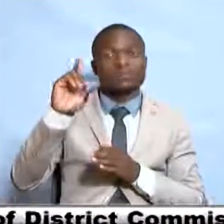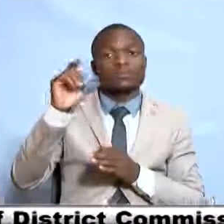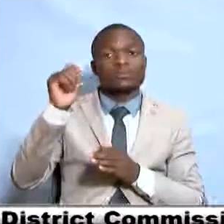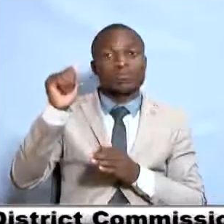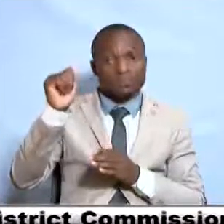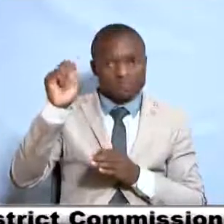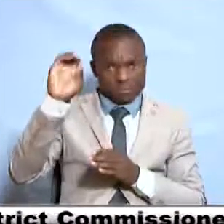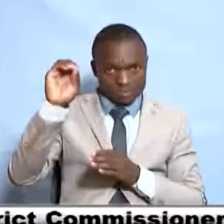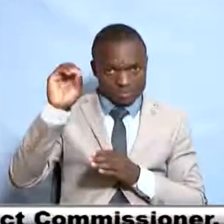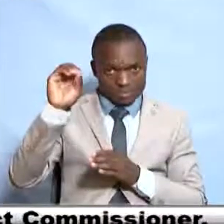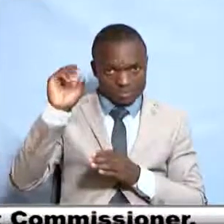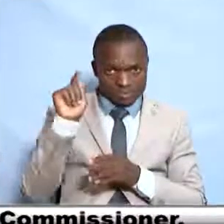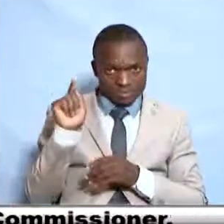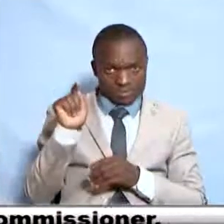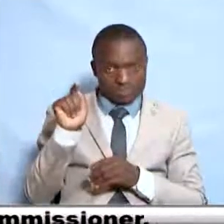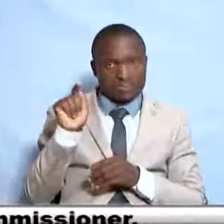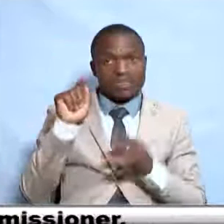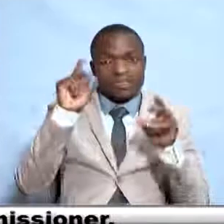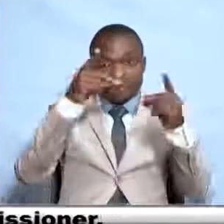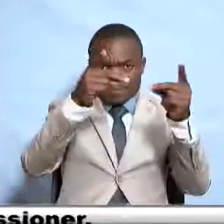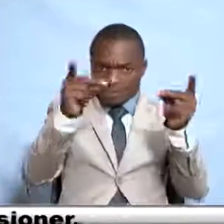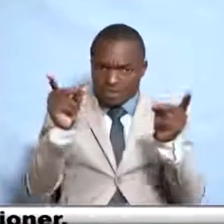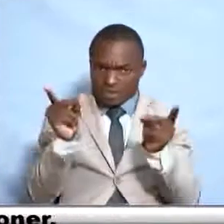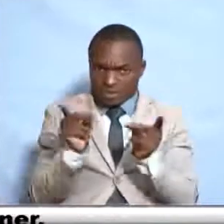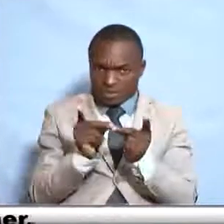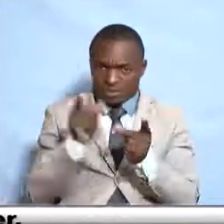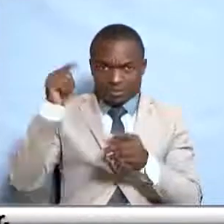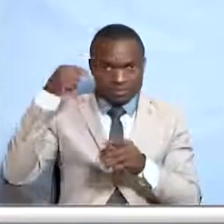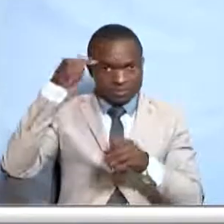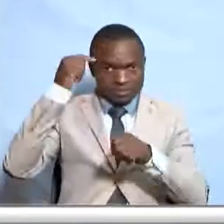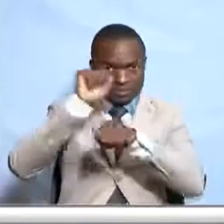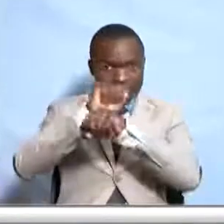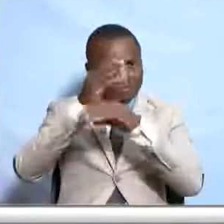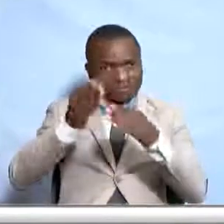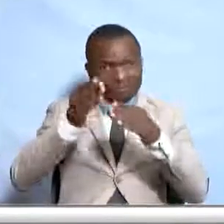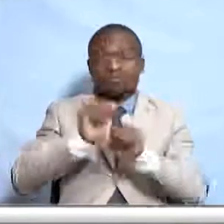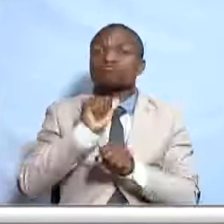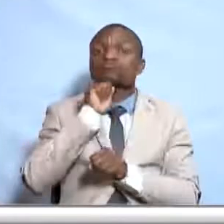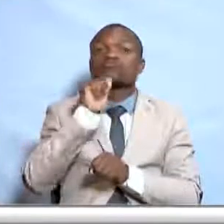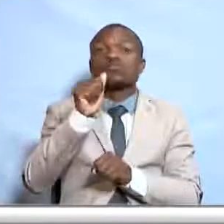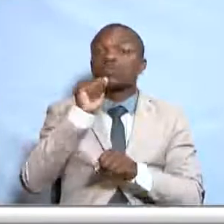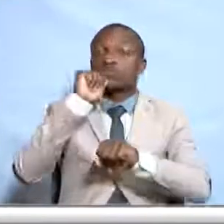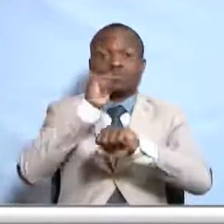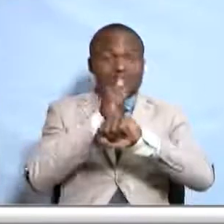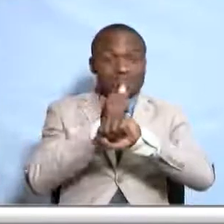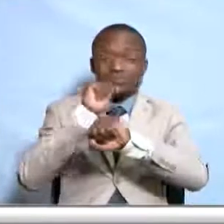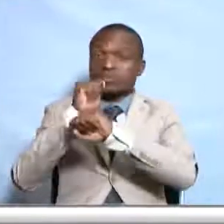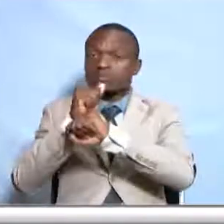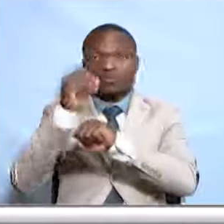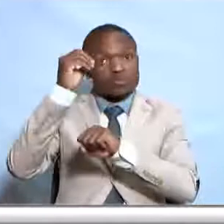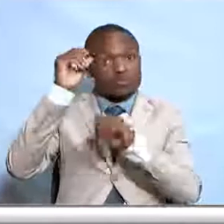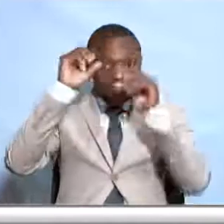Mr. Speaker, is a position of a civil servant. It is not an appointee of the